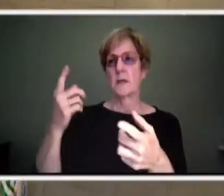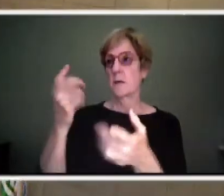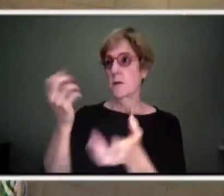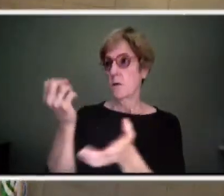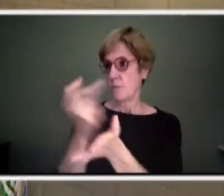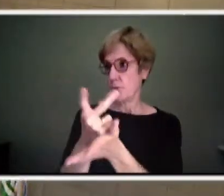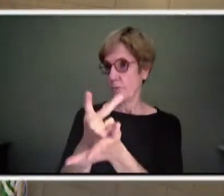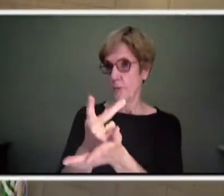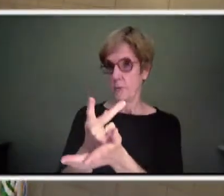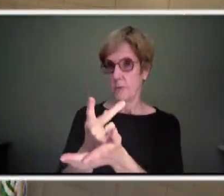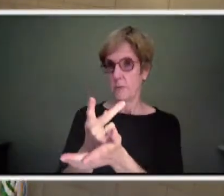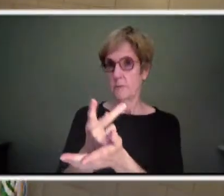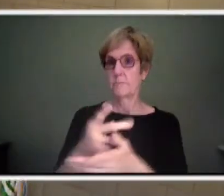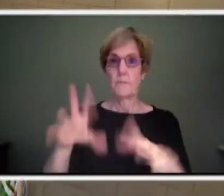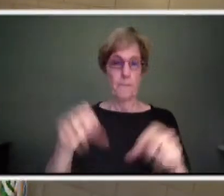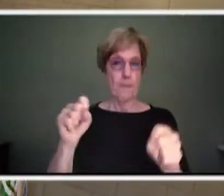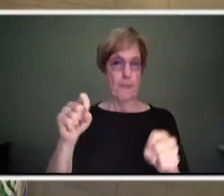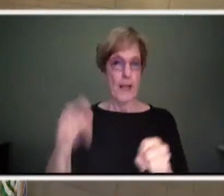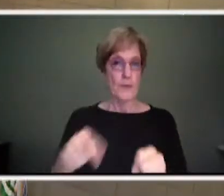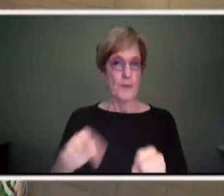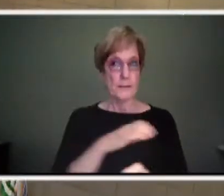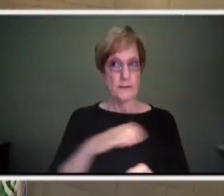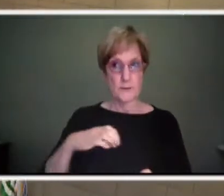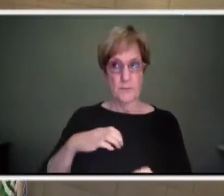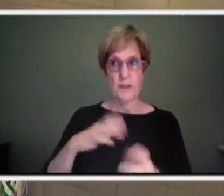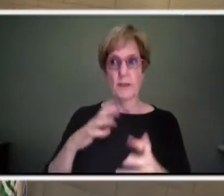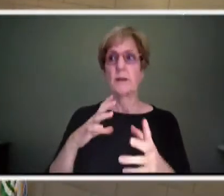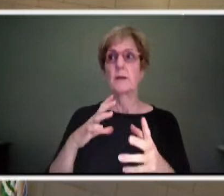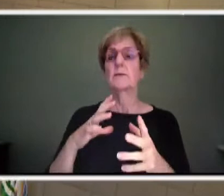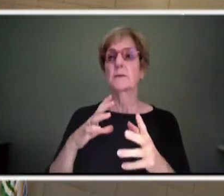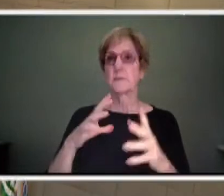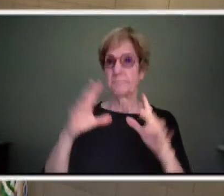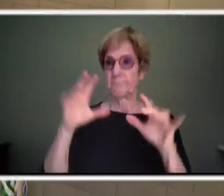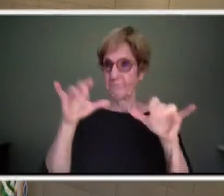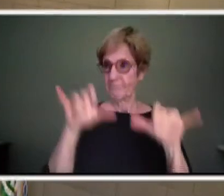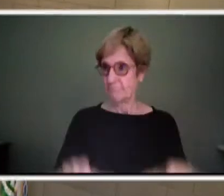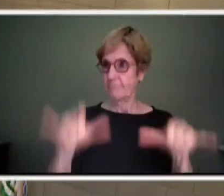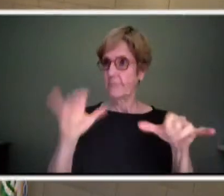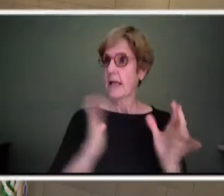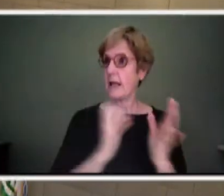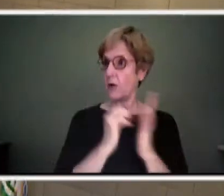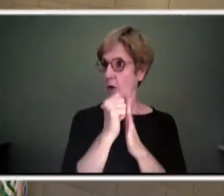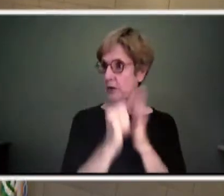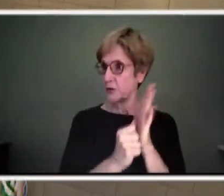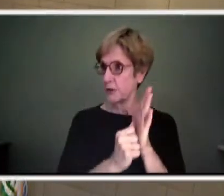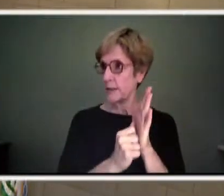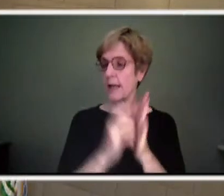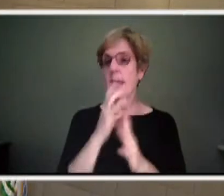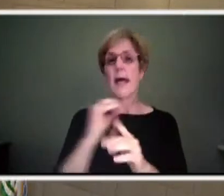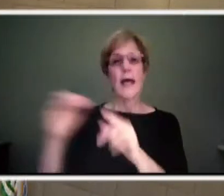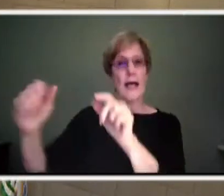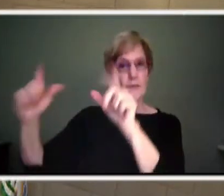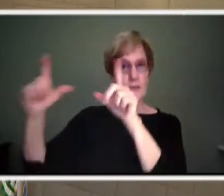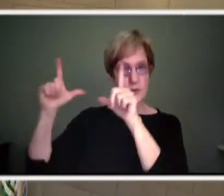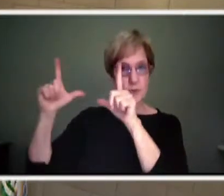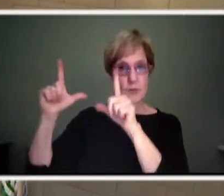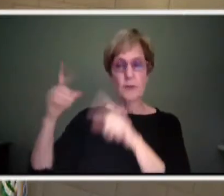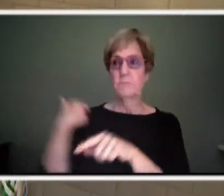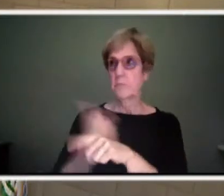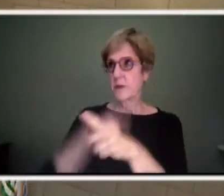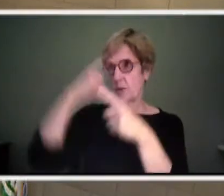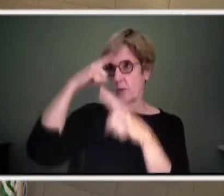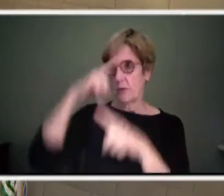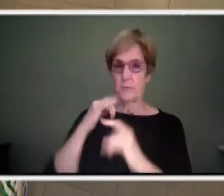petition and adopt the zoning committee statement of consistency as it appears in our agendas and on the screen as the council's own. Motion